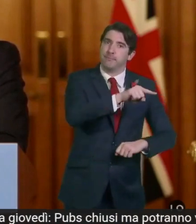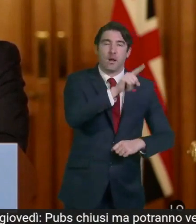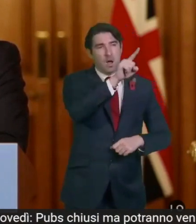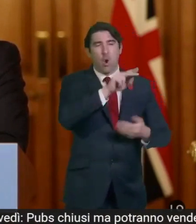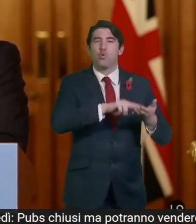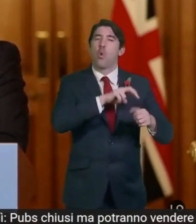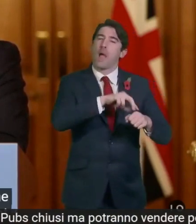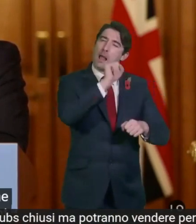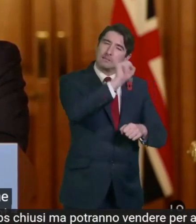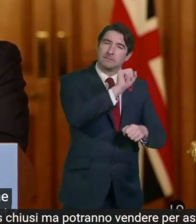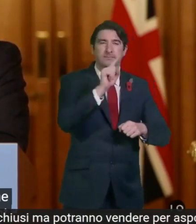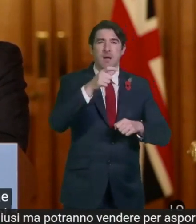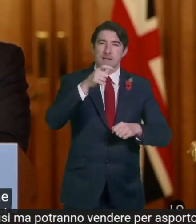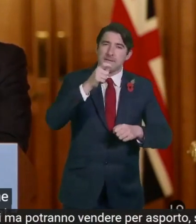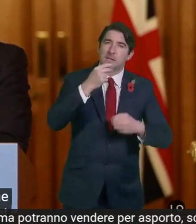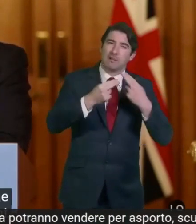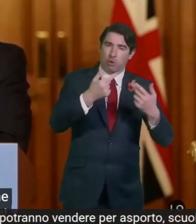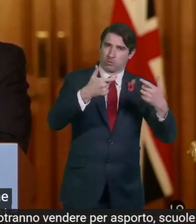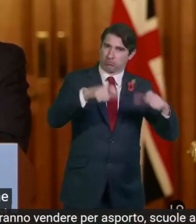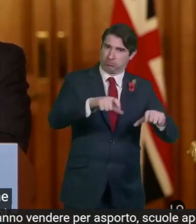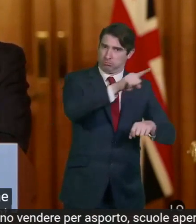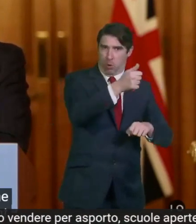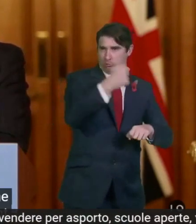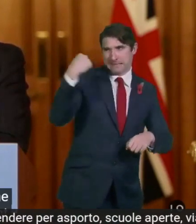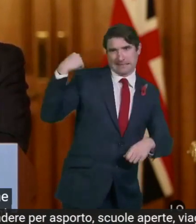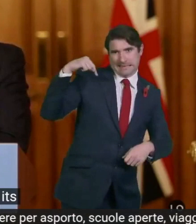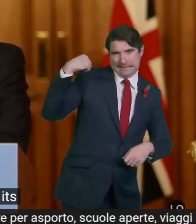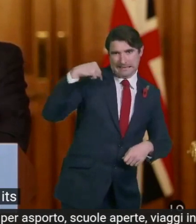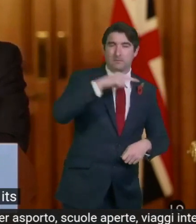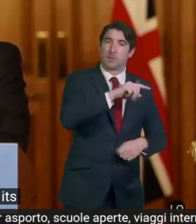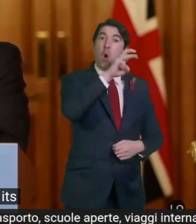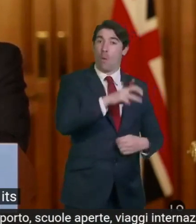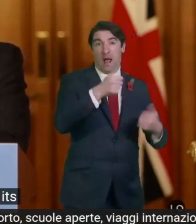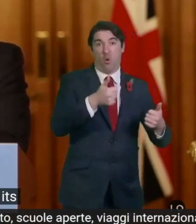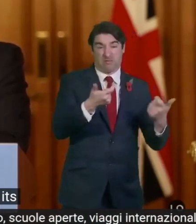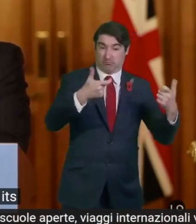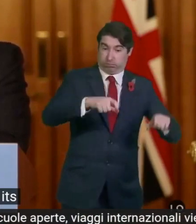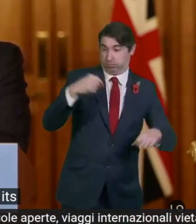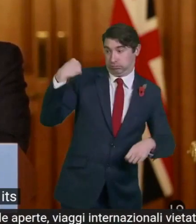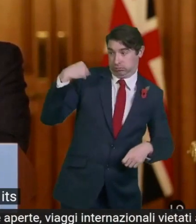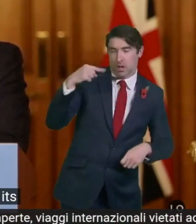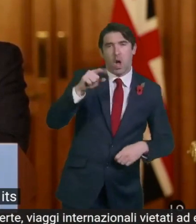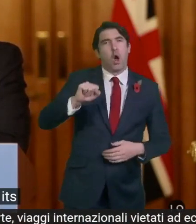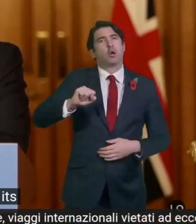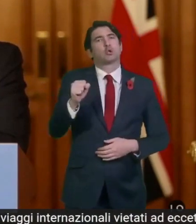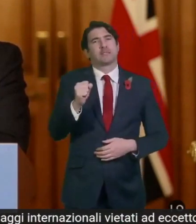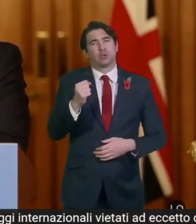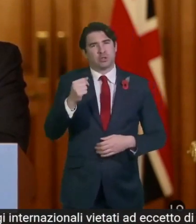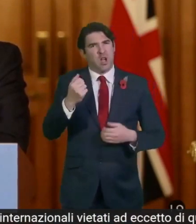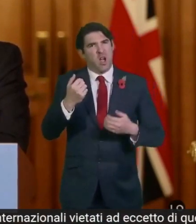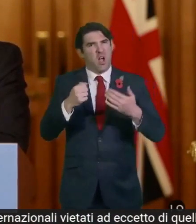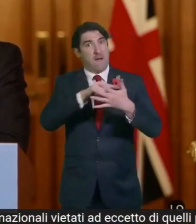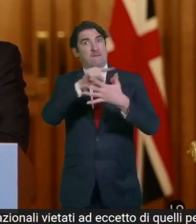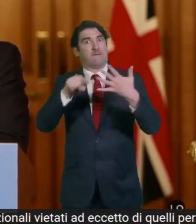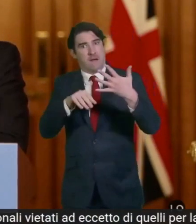tonight, and Scotland, as you know, has its 5-tier system, which it also involves some pretty stringent measures